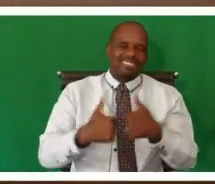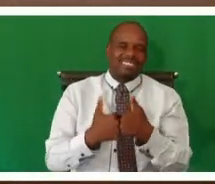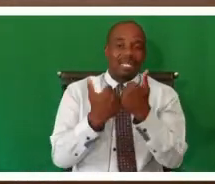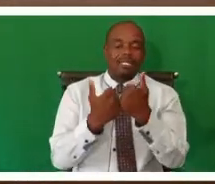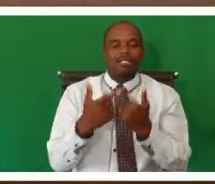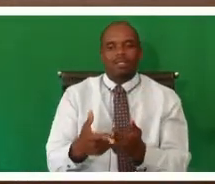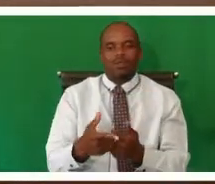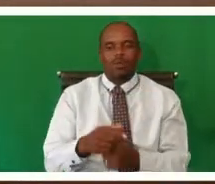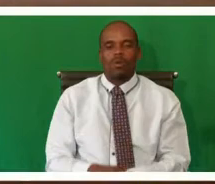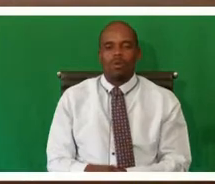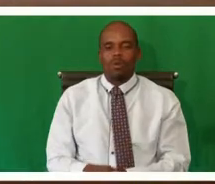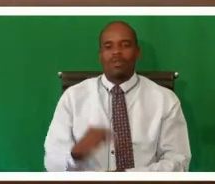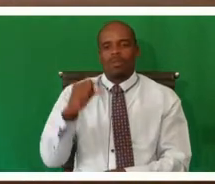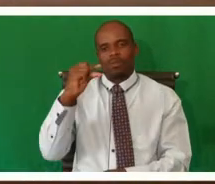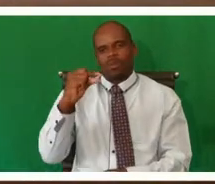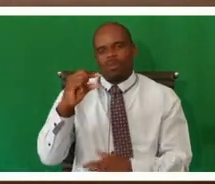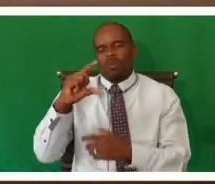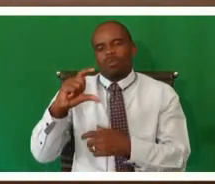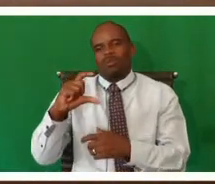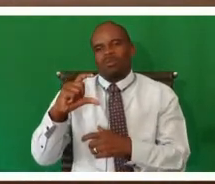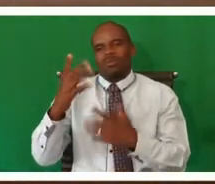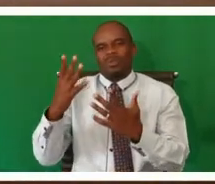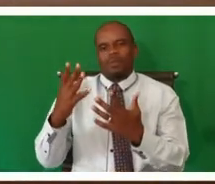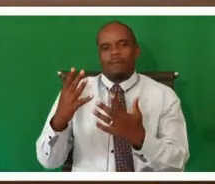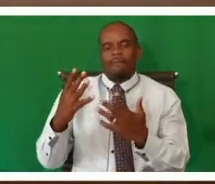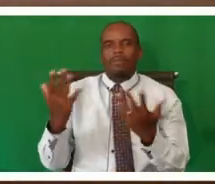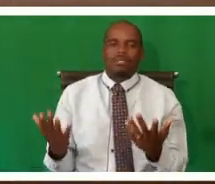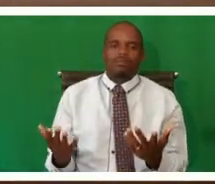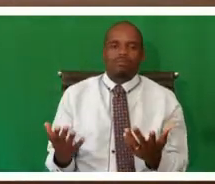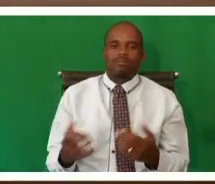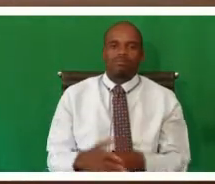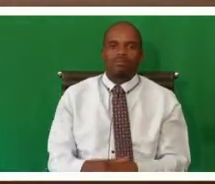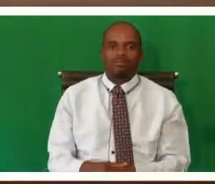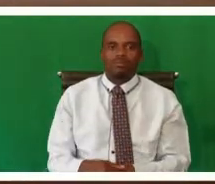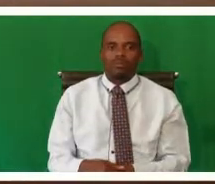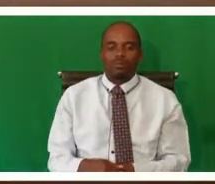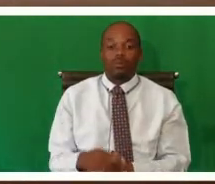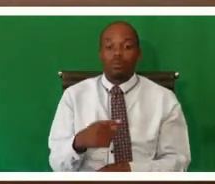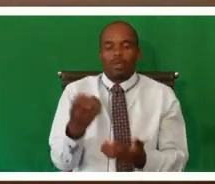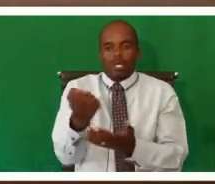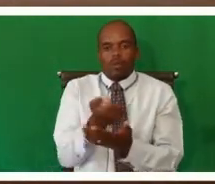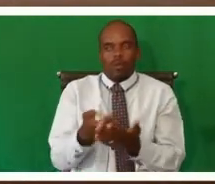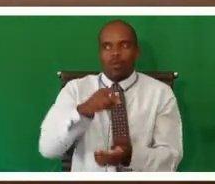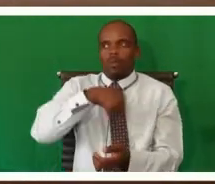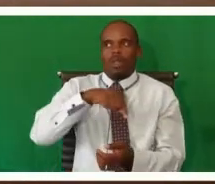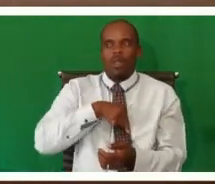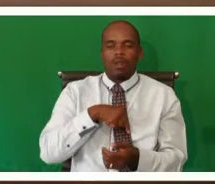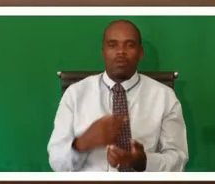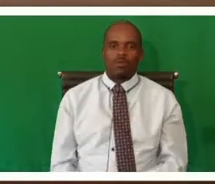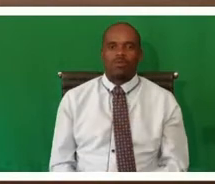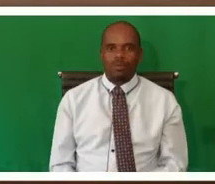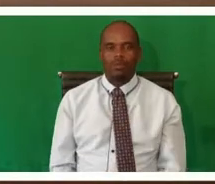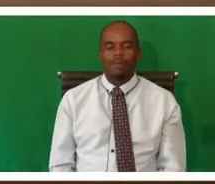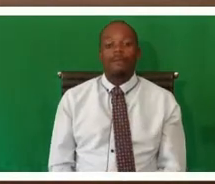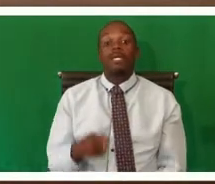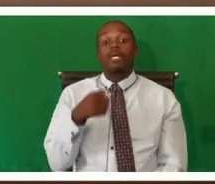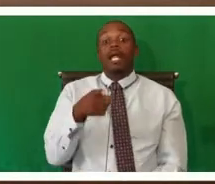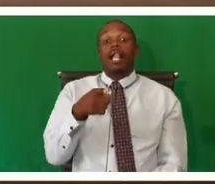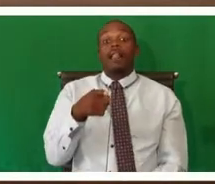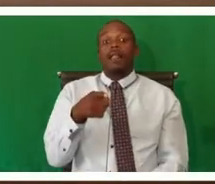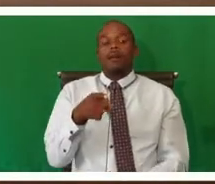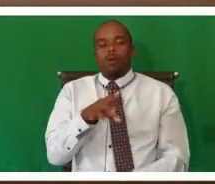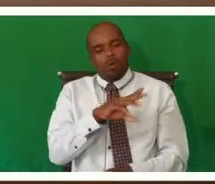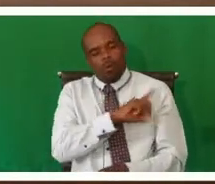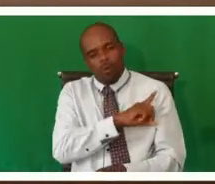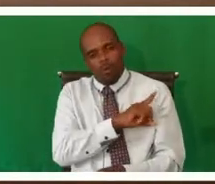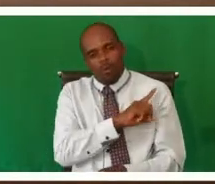medium enterprises are the growth drivers of our economy. It is for this reason why we have